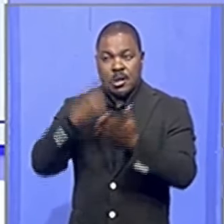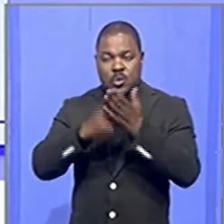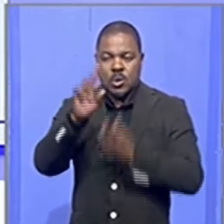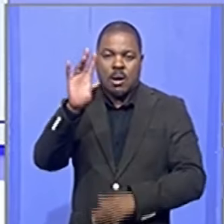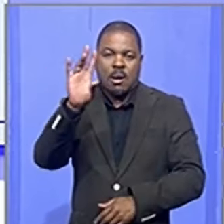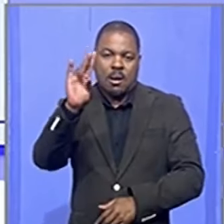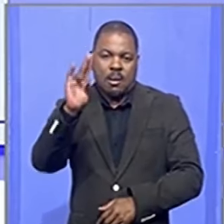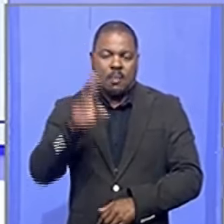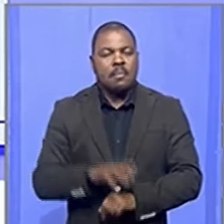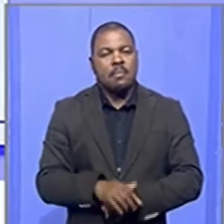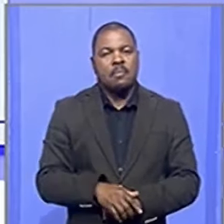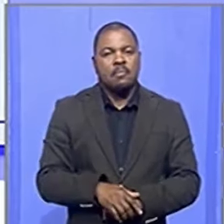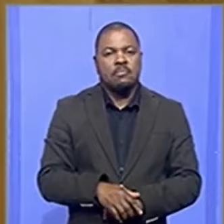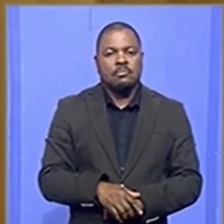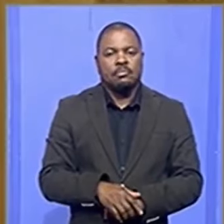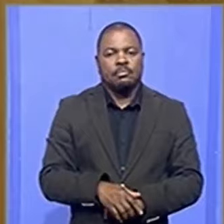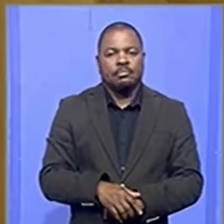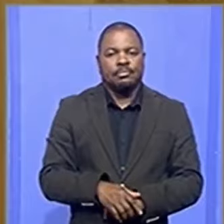tlago.